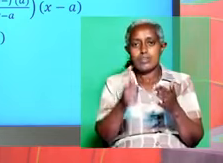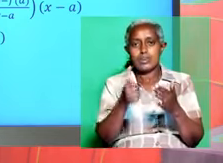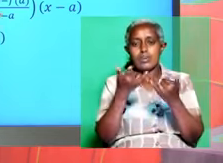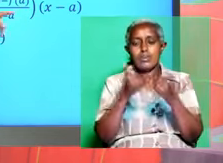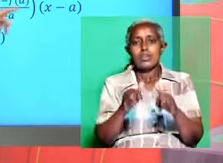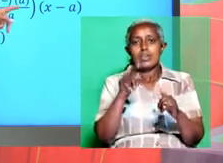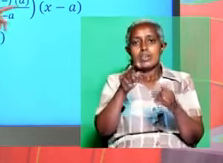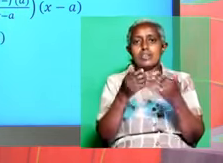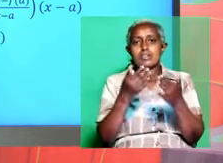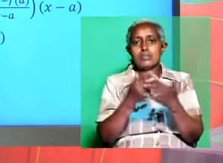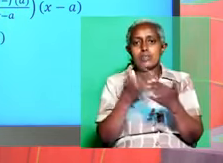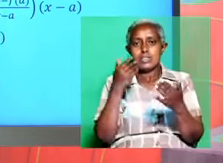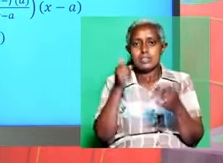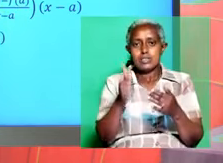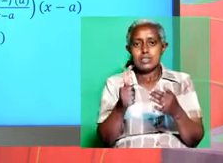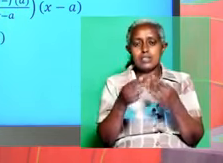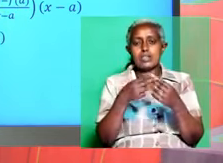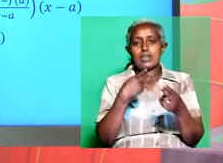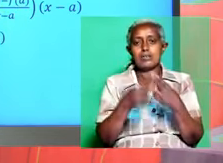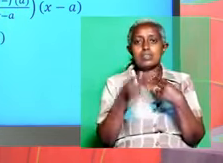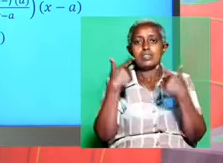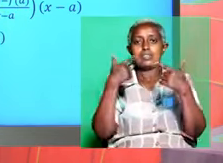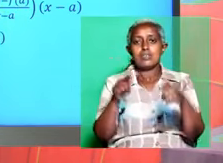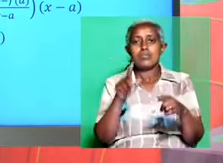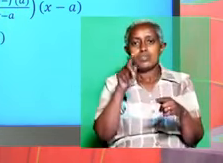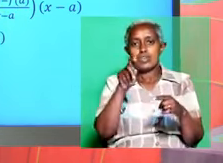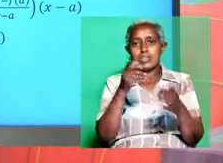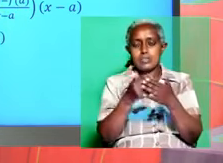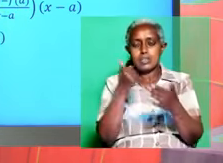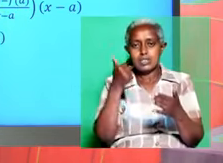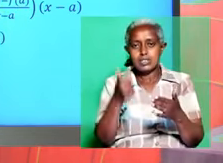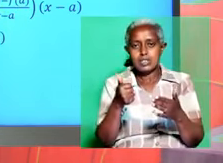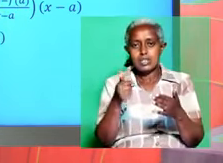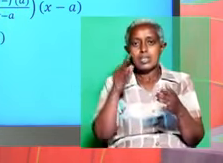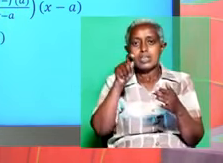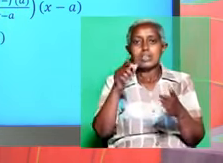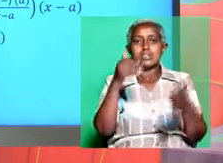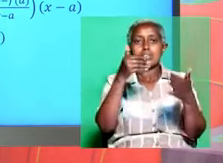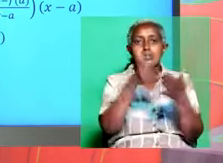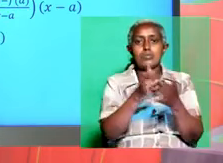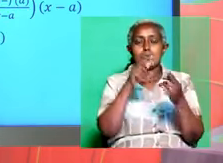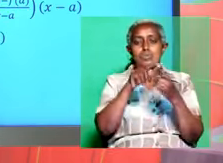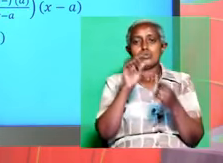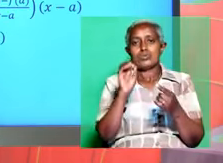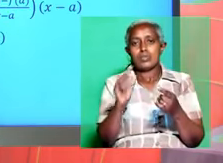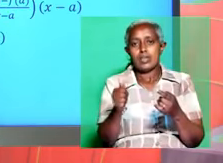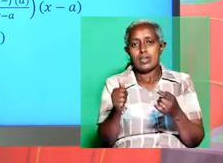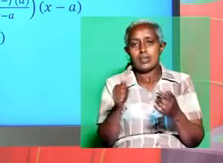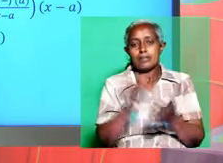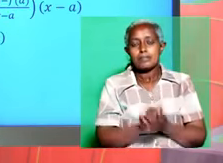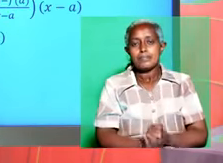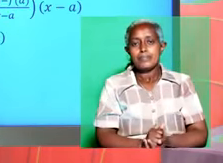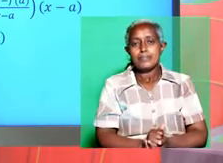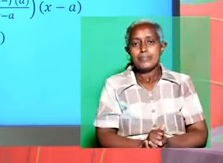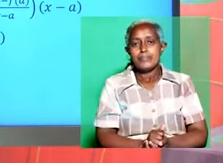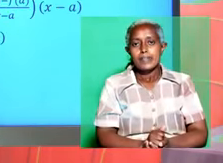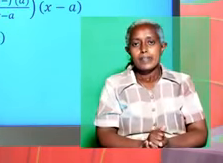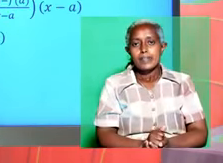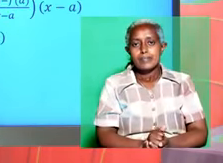a times the limit of x minus a, where x approaches to a.